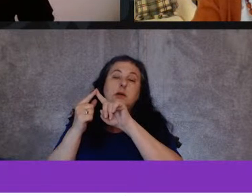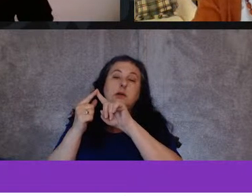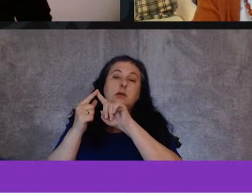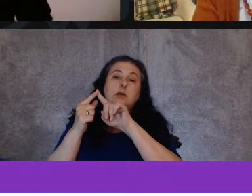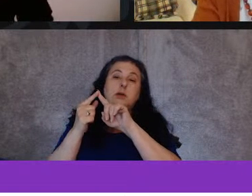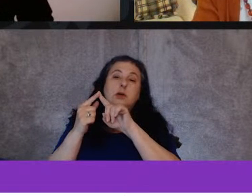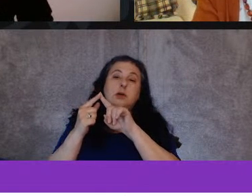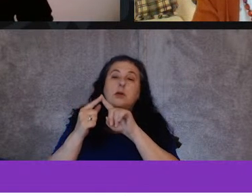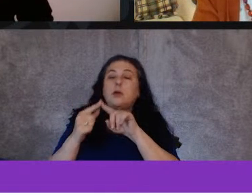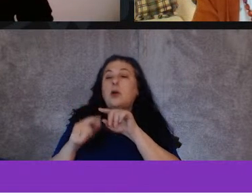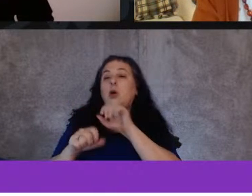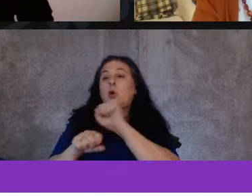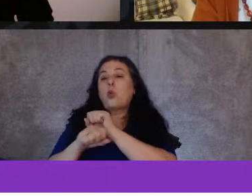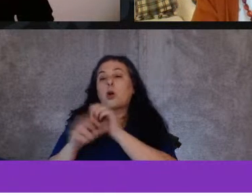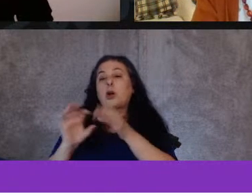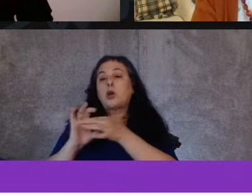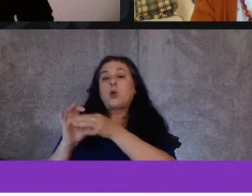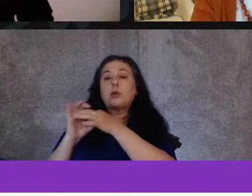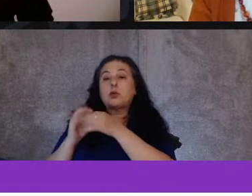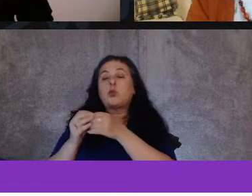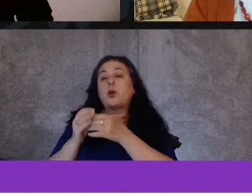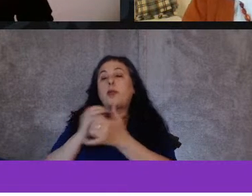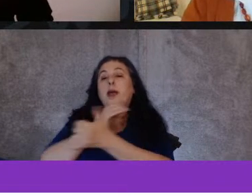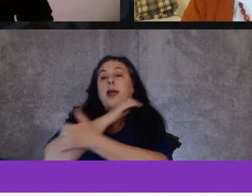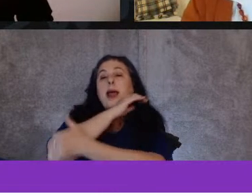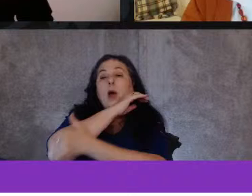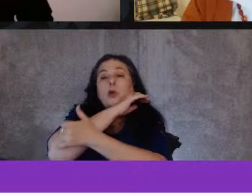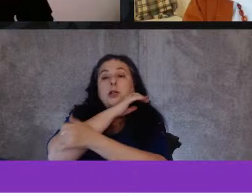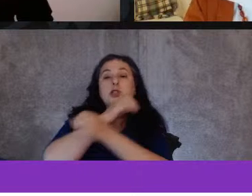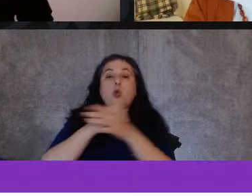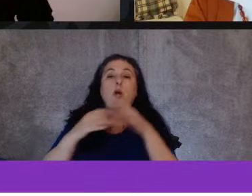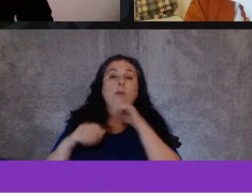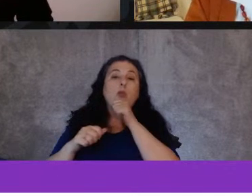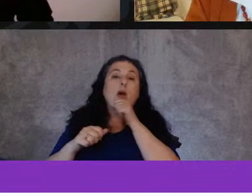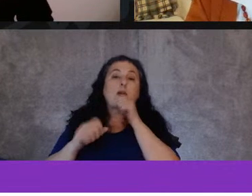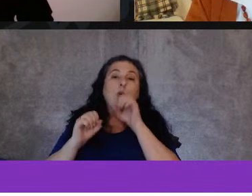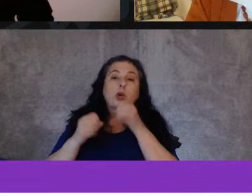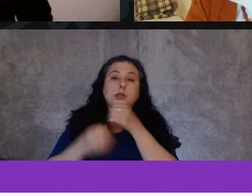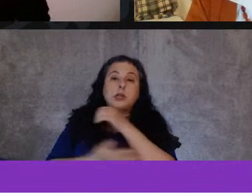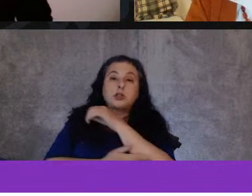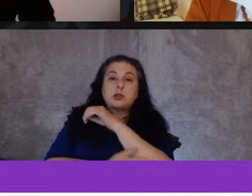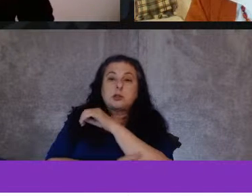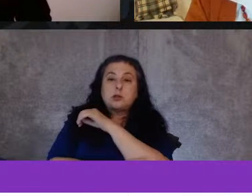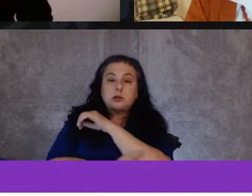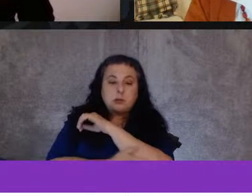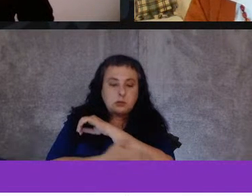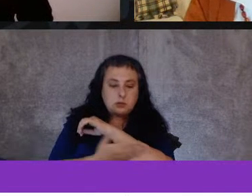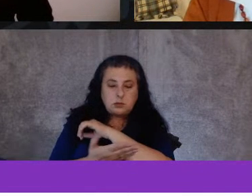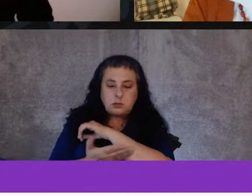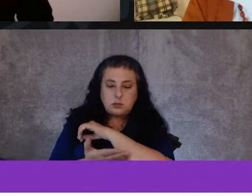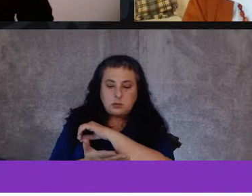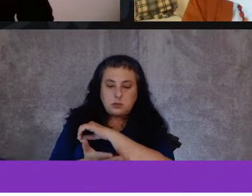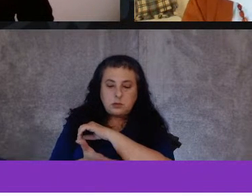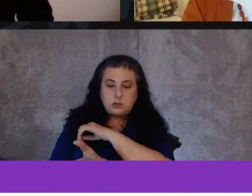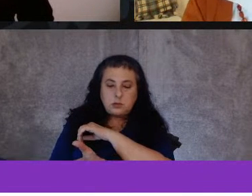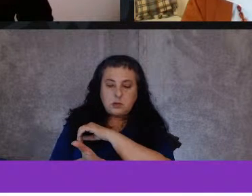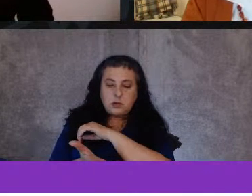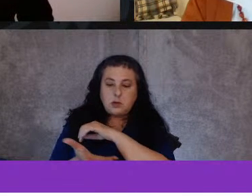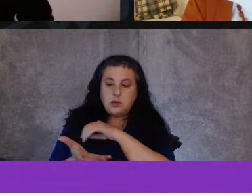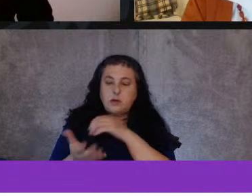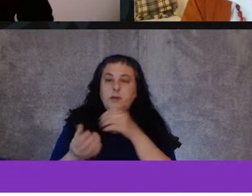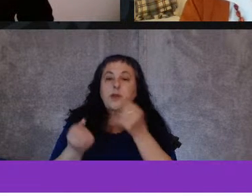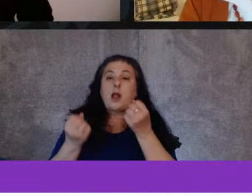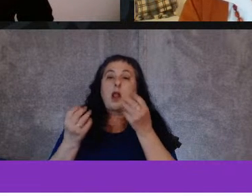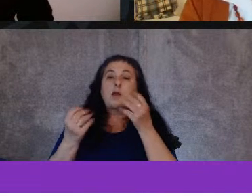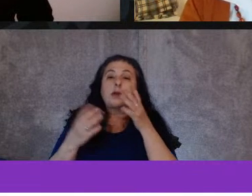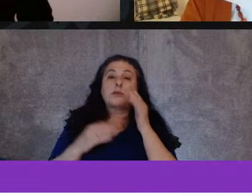they work in cooperation with counties or private organizations. And so a lot of it was about literally